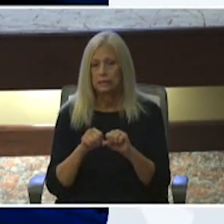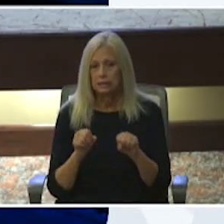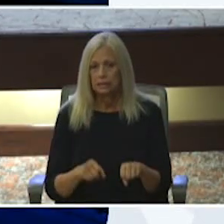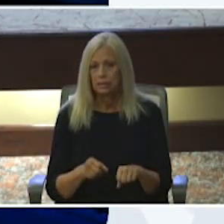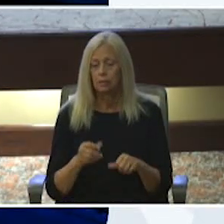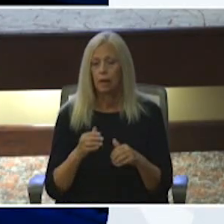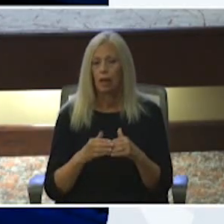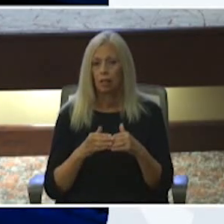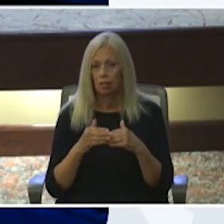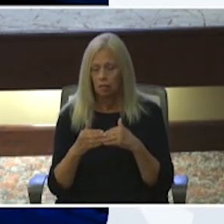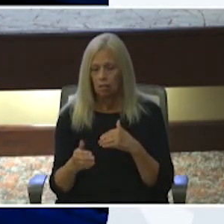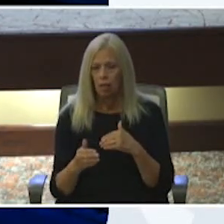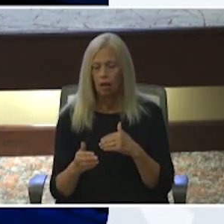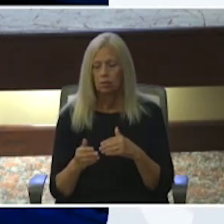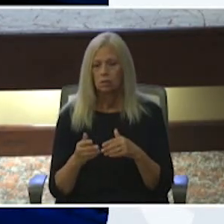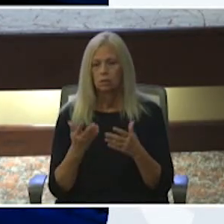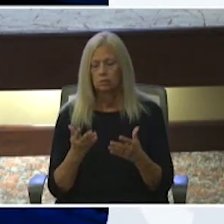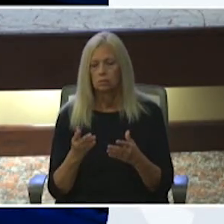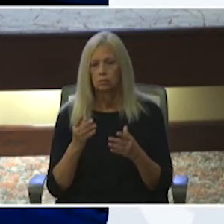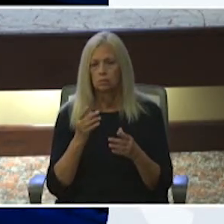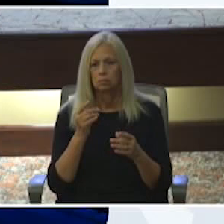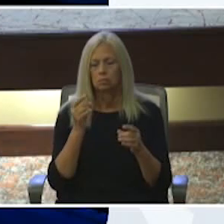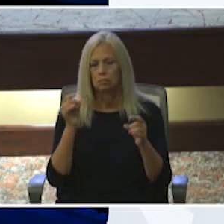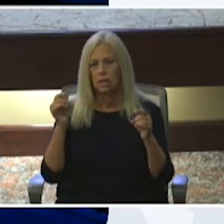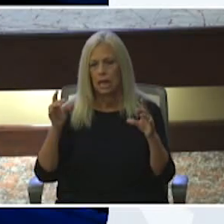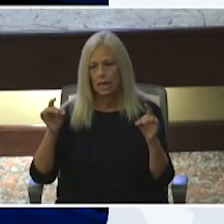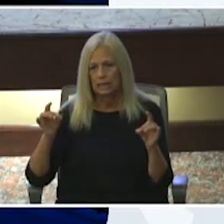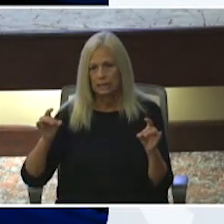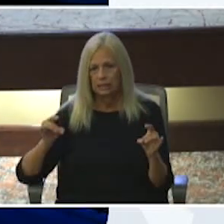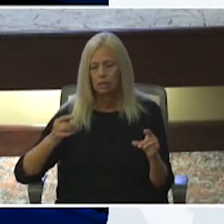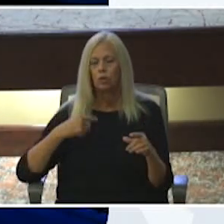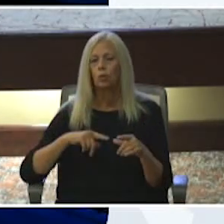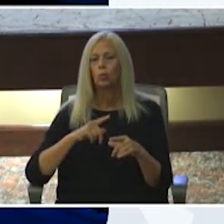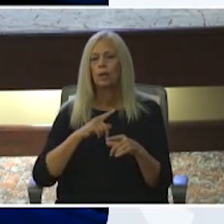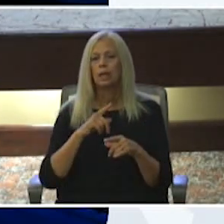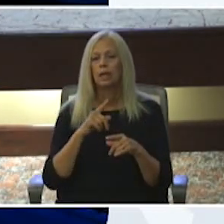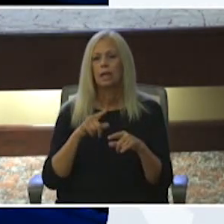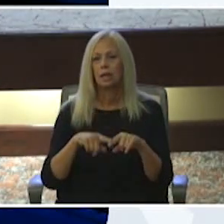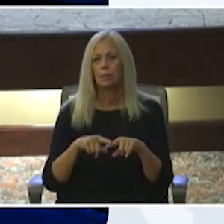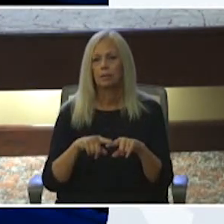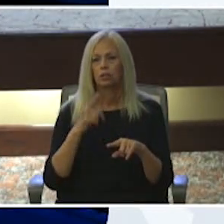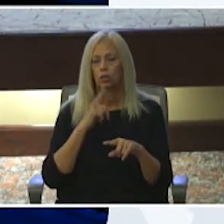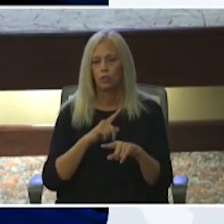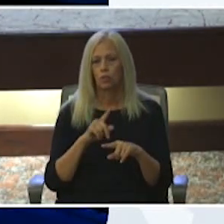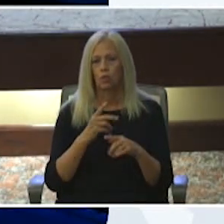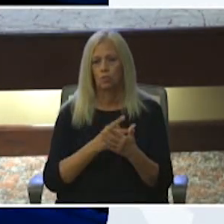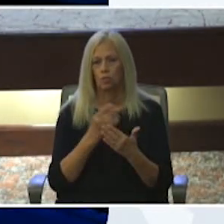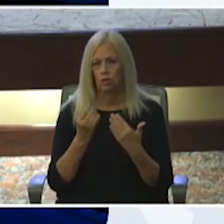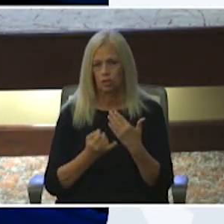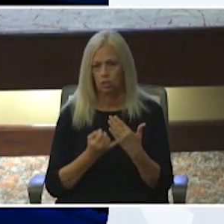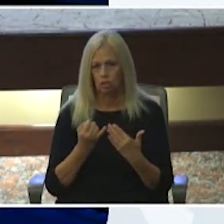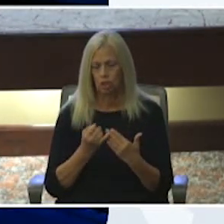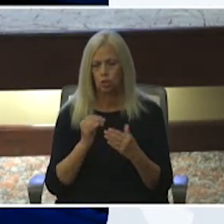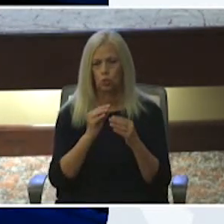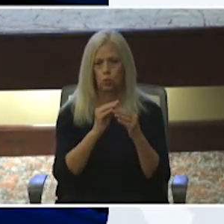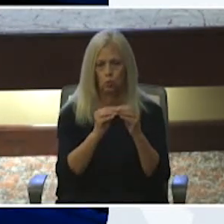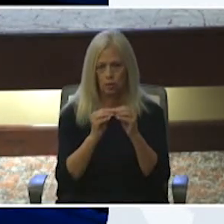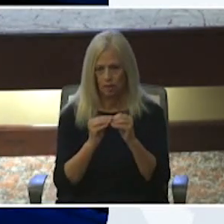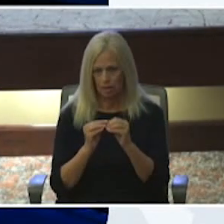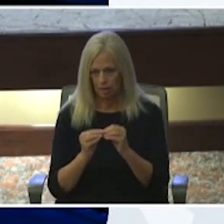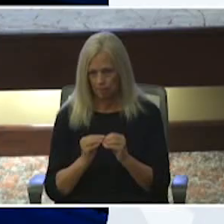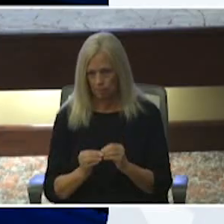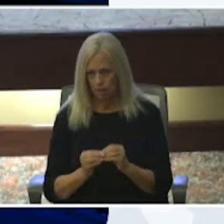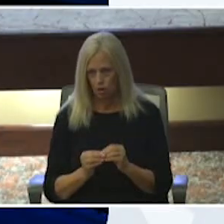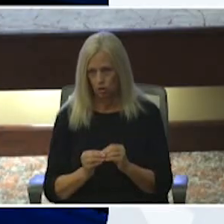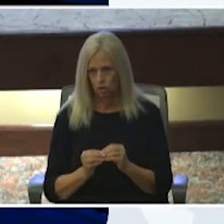reliability. We did advertise and bid this project. The base bid for this project included repairing